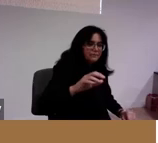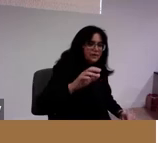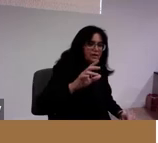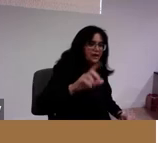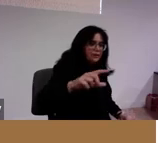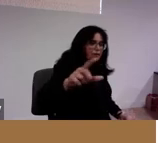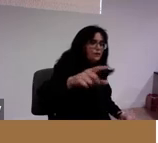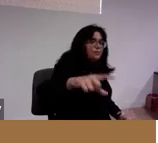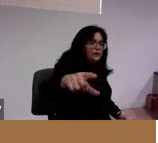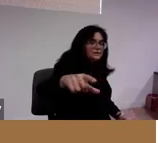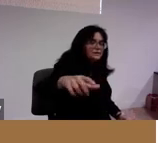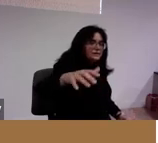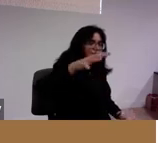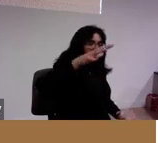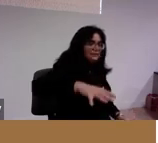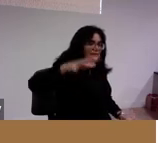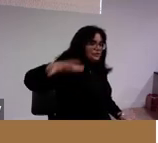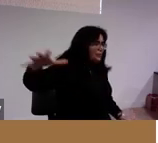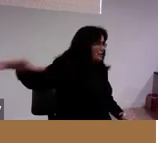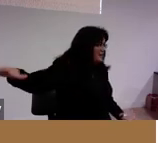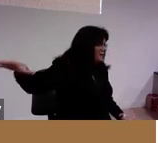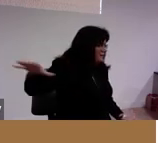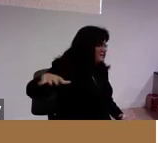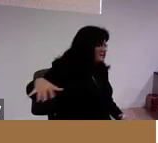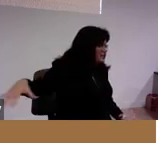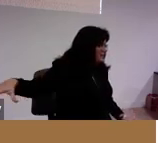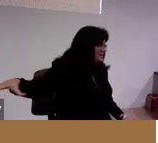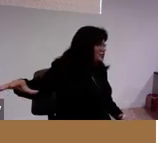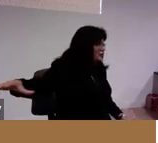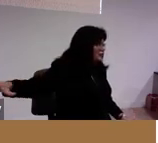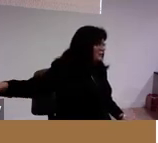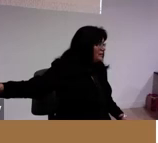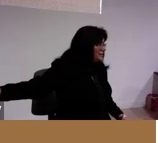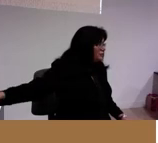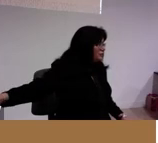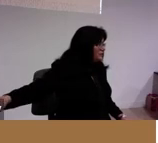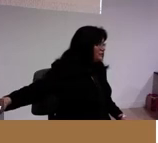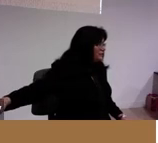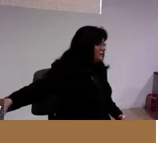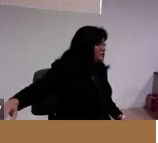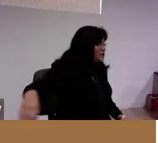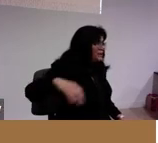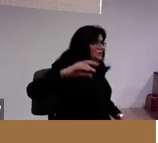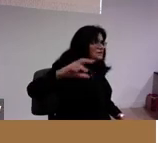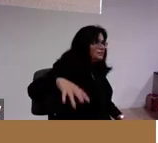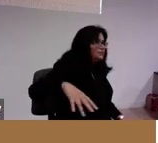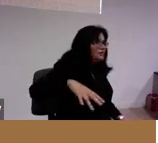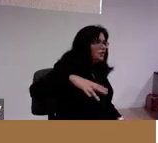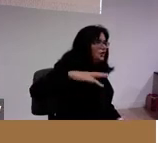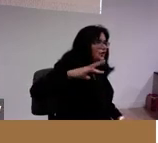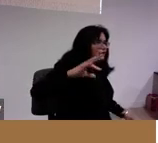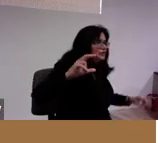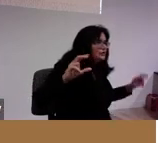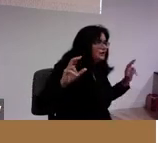over, and there were footprints showing how the Easter bunny had gone around the classroom. And in the